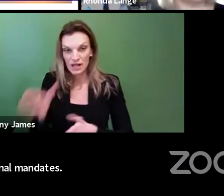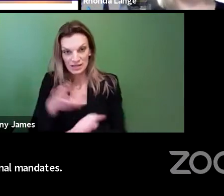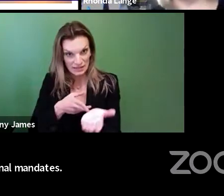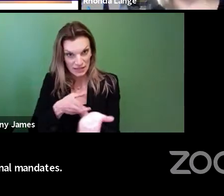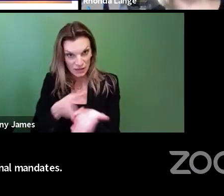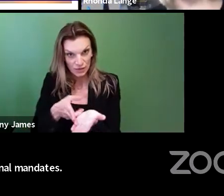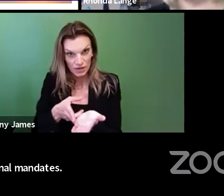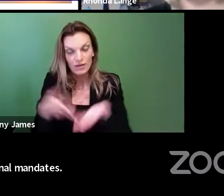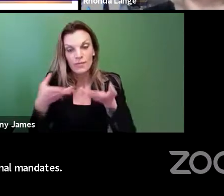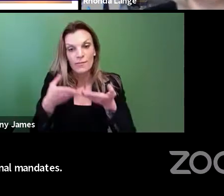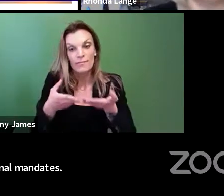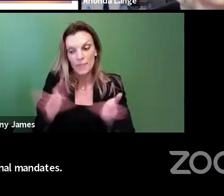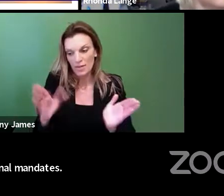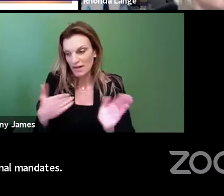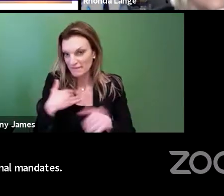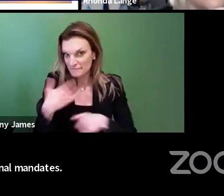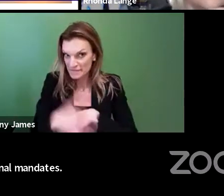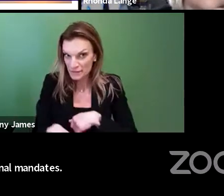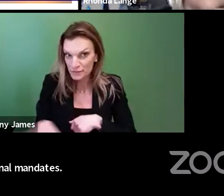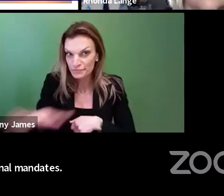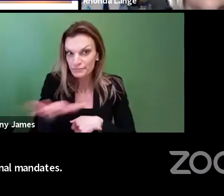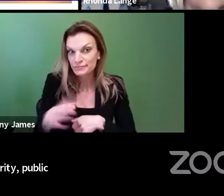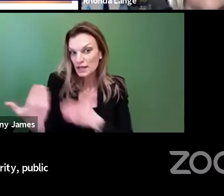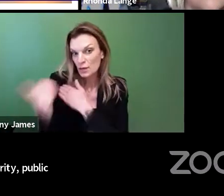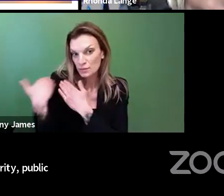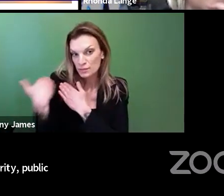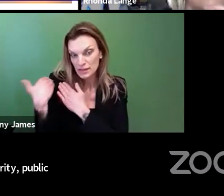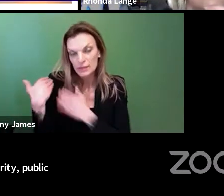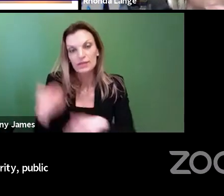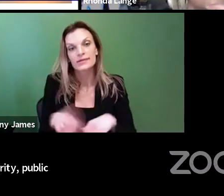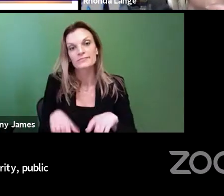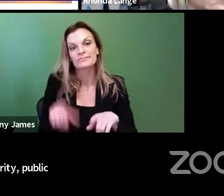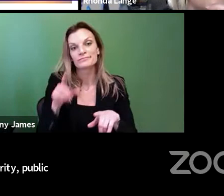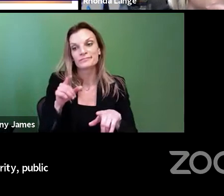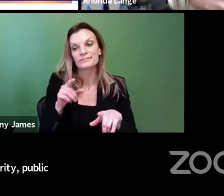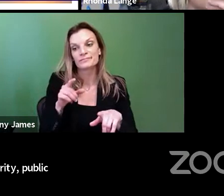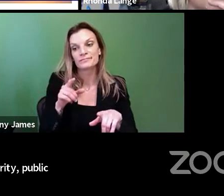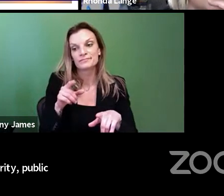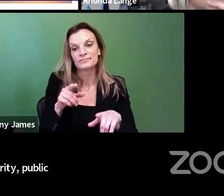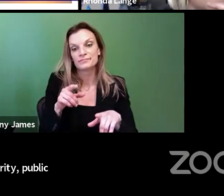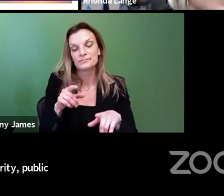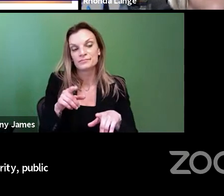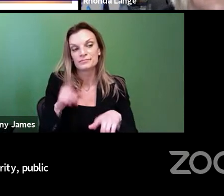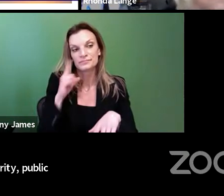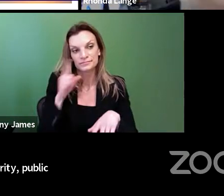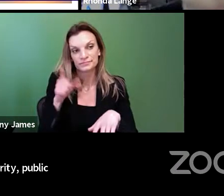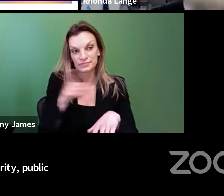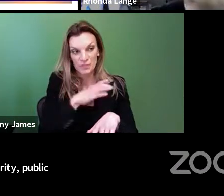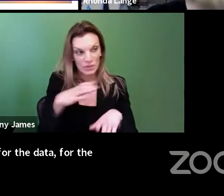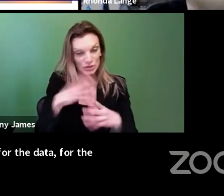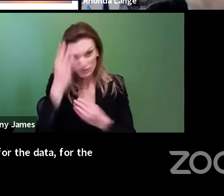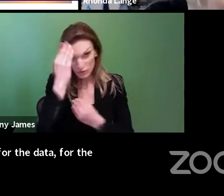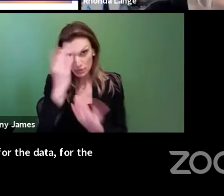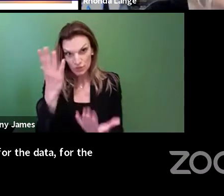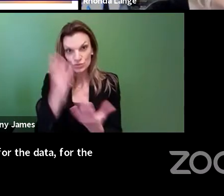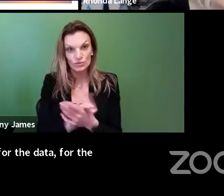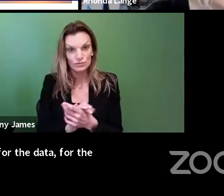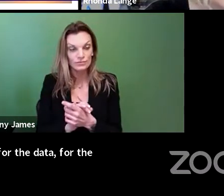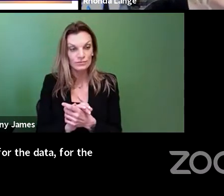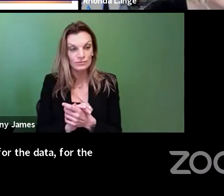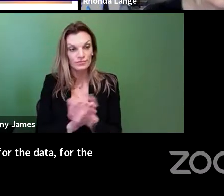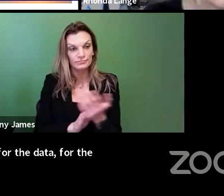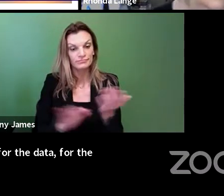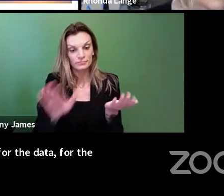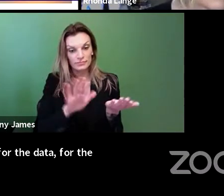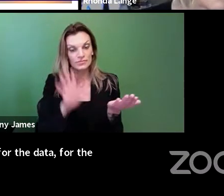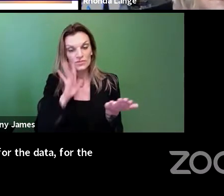public availability, and accountability for the data, for the public comments, and for commission information, and they will